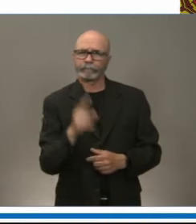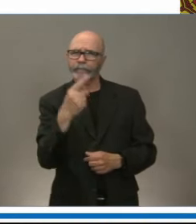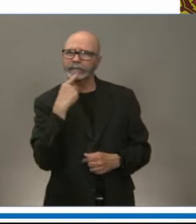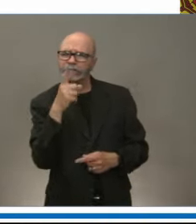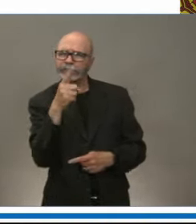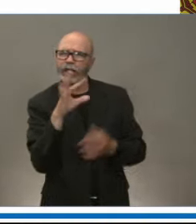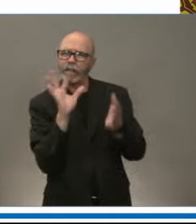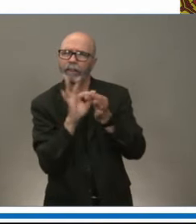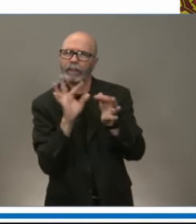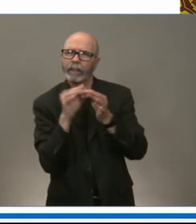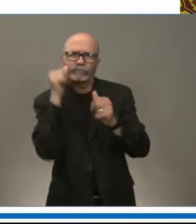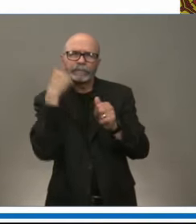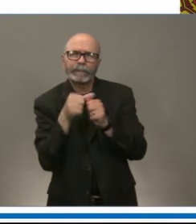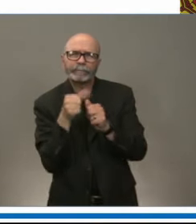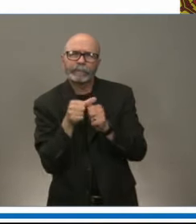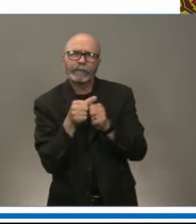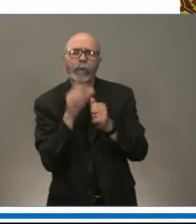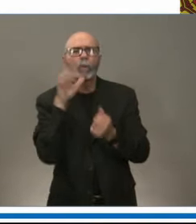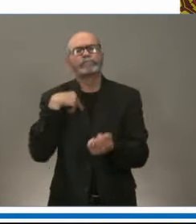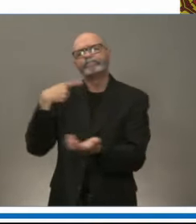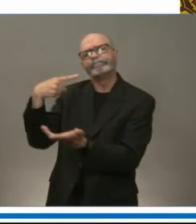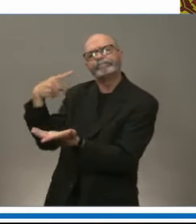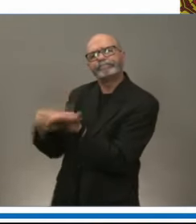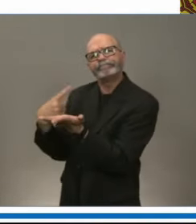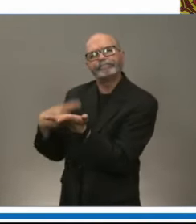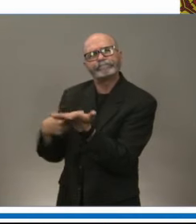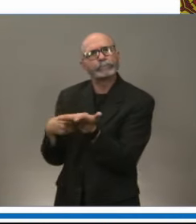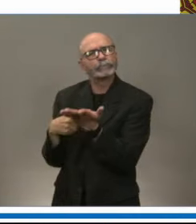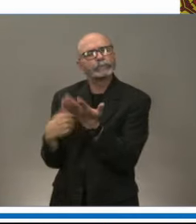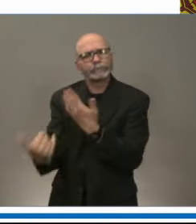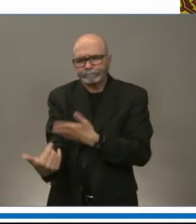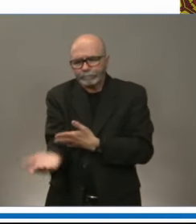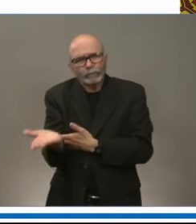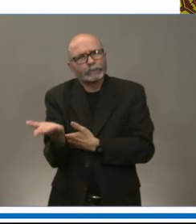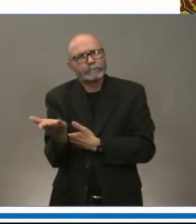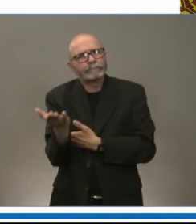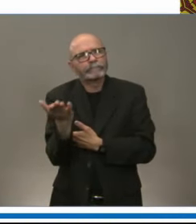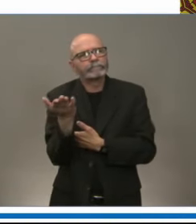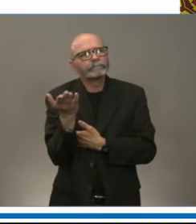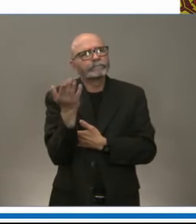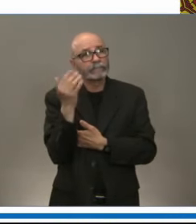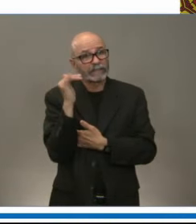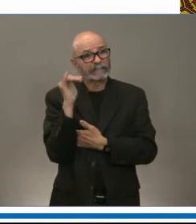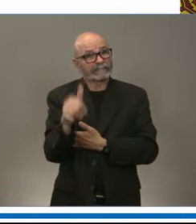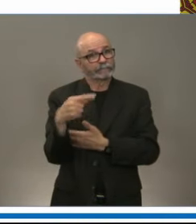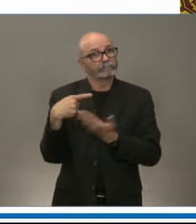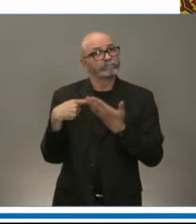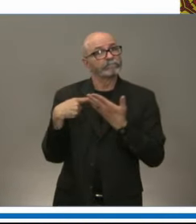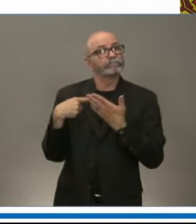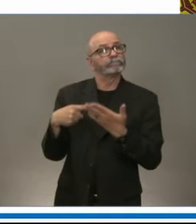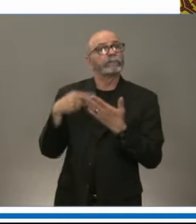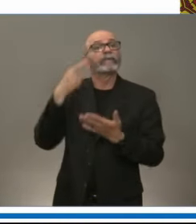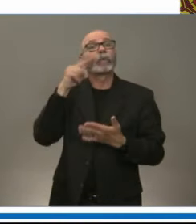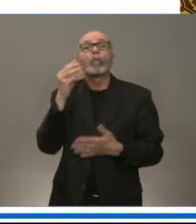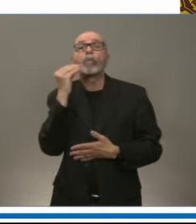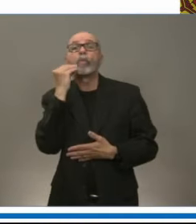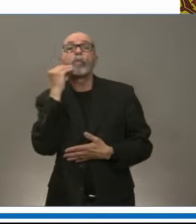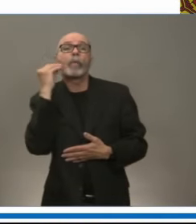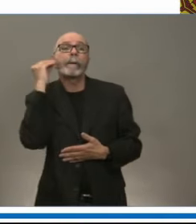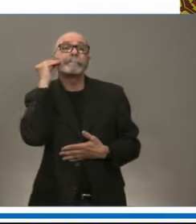this morning, and I'm just wondering if part of those discussions was in regards to home care support workers and